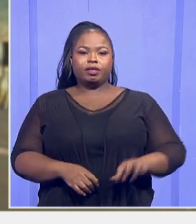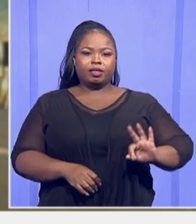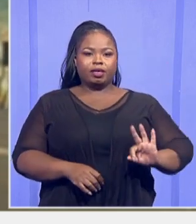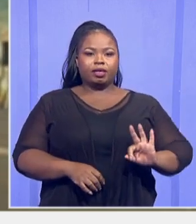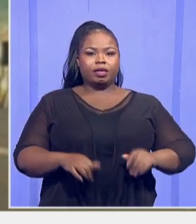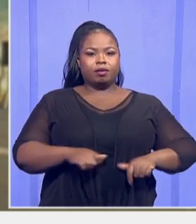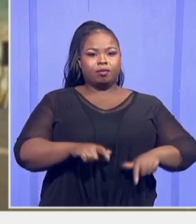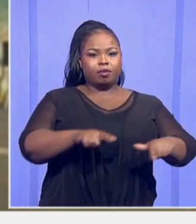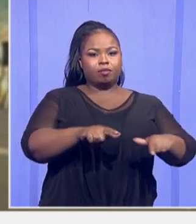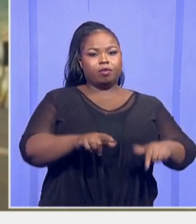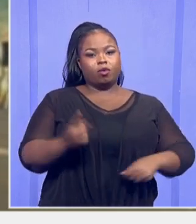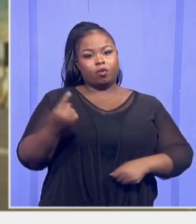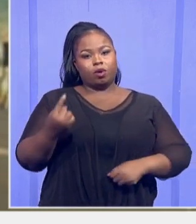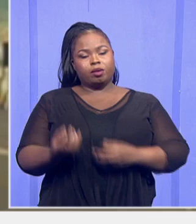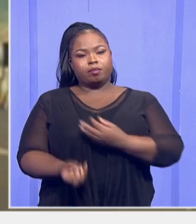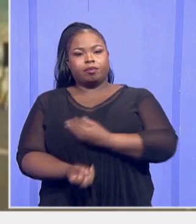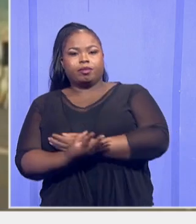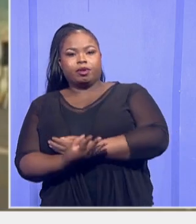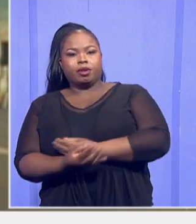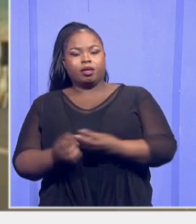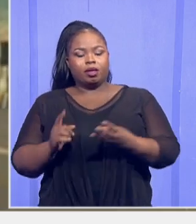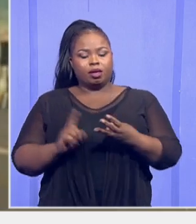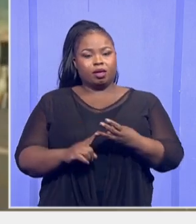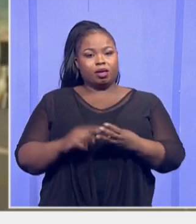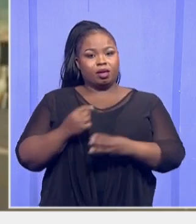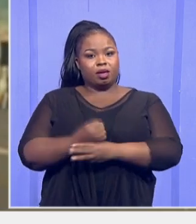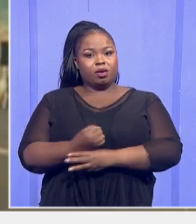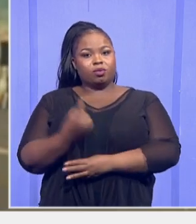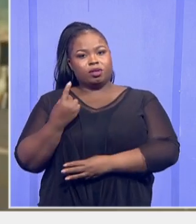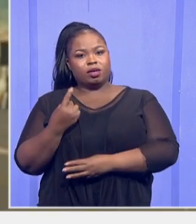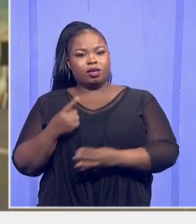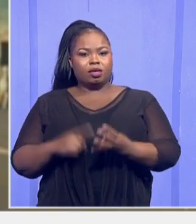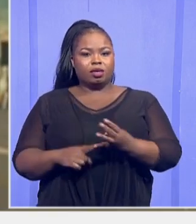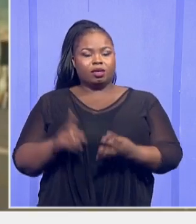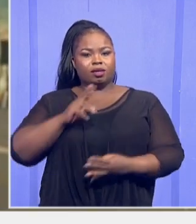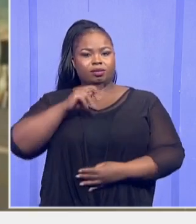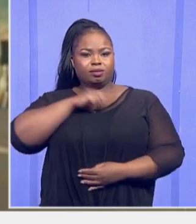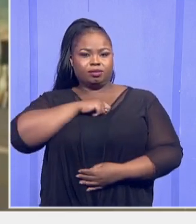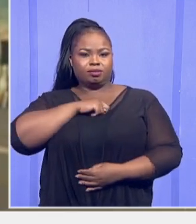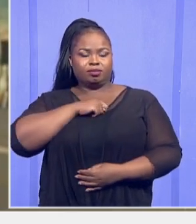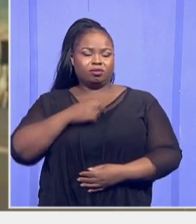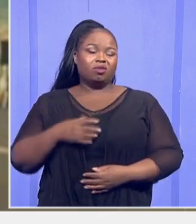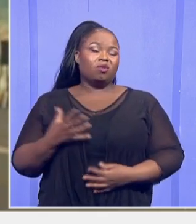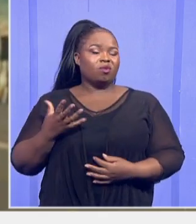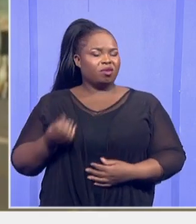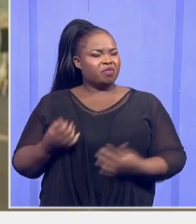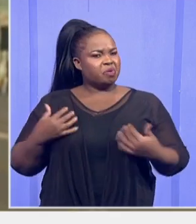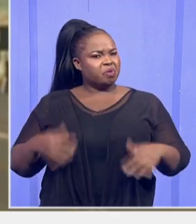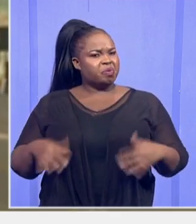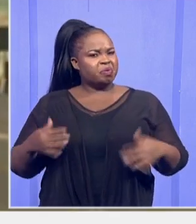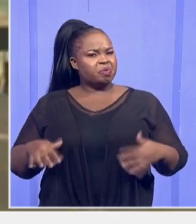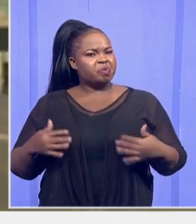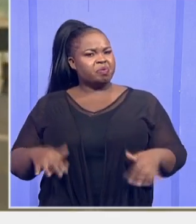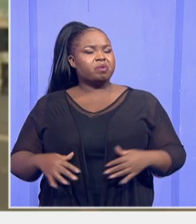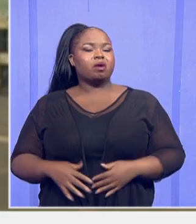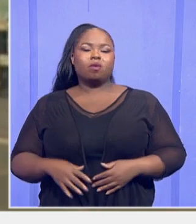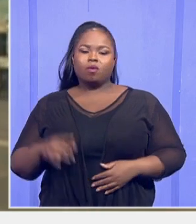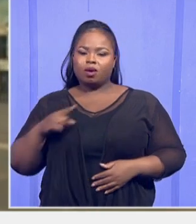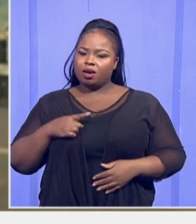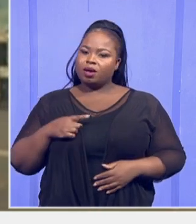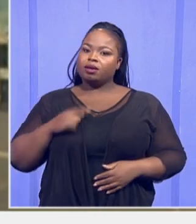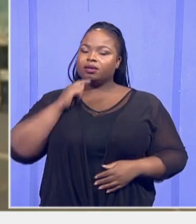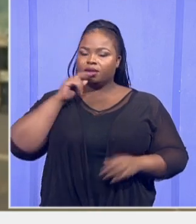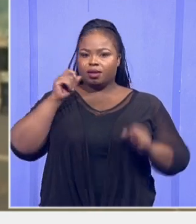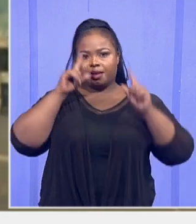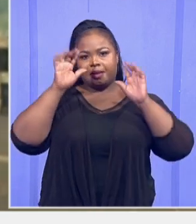Limpopo, 1 Mpumalanga, Gauteng, as well as KZN. So that in itself will give us a very